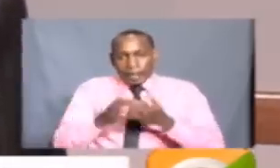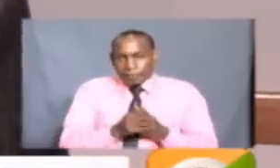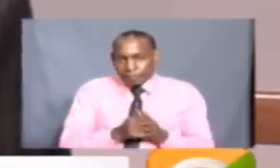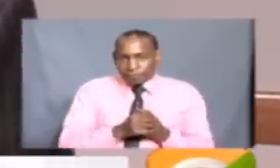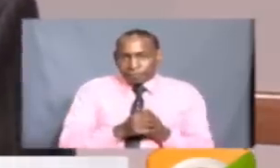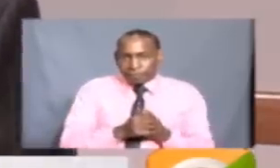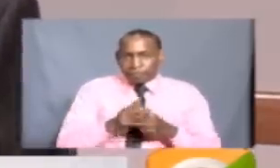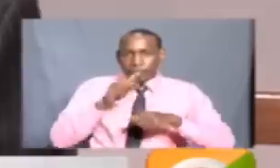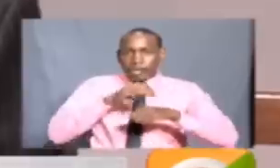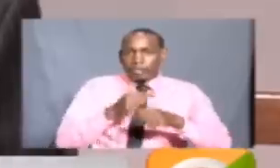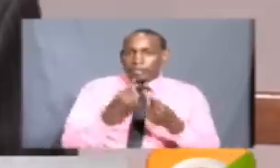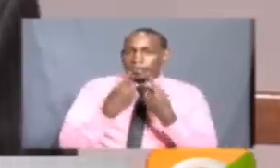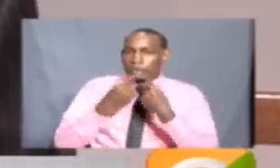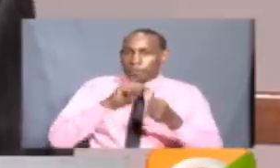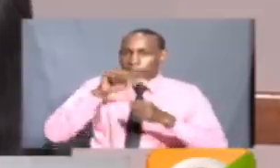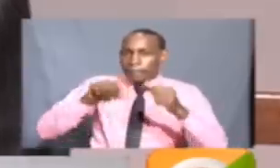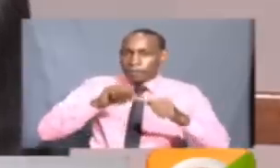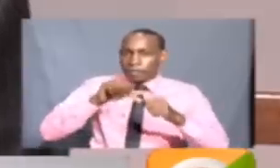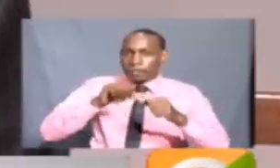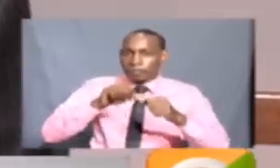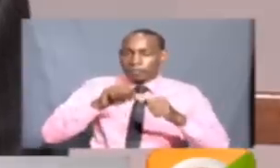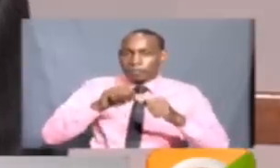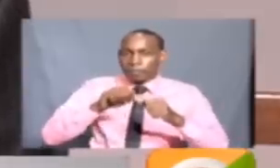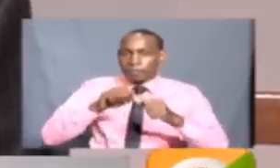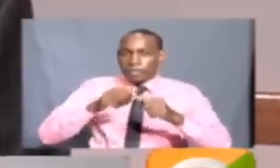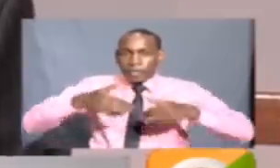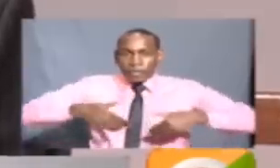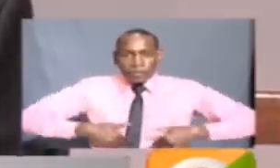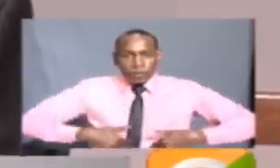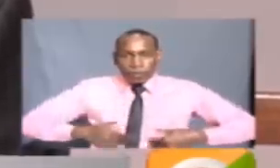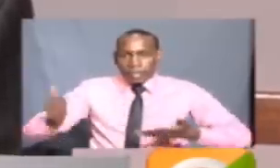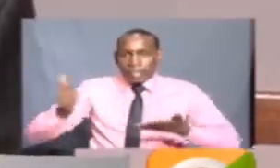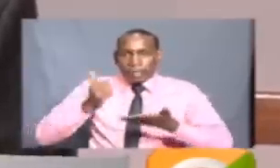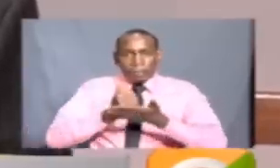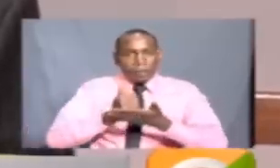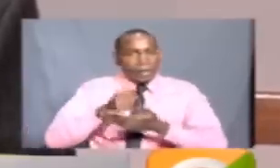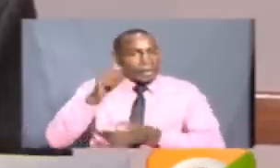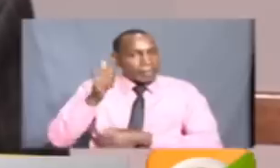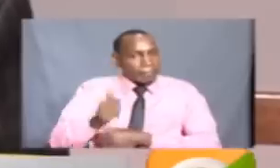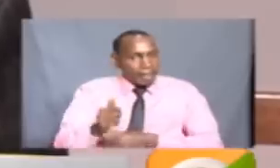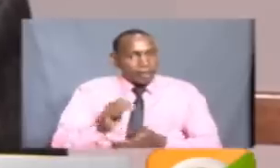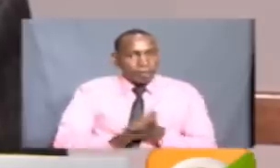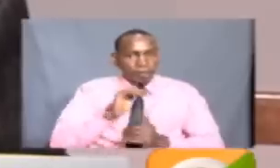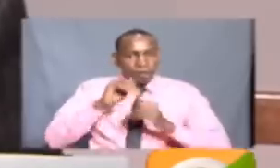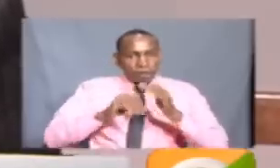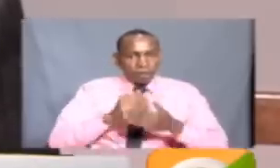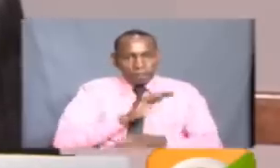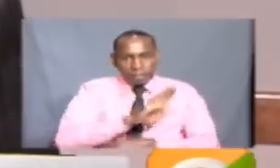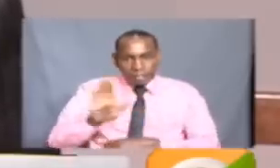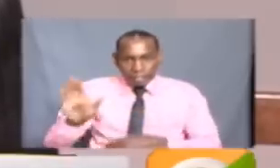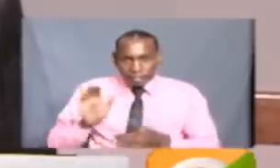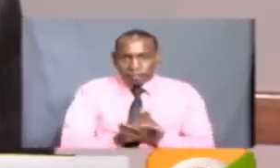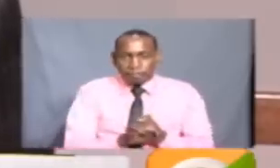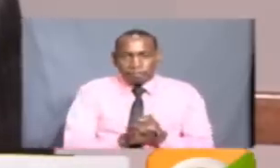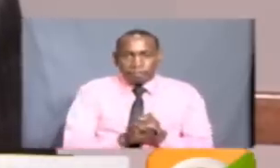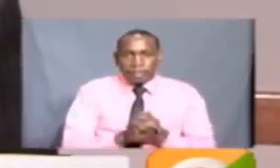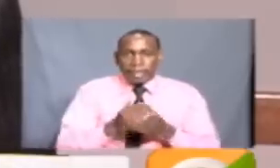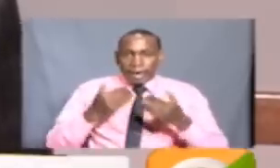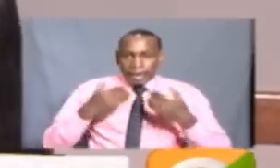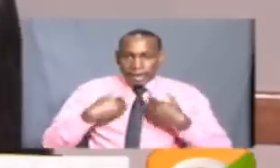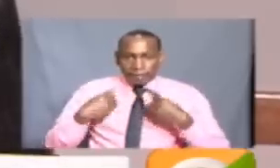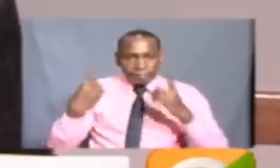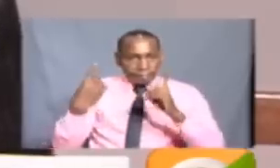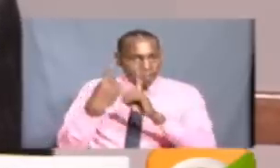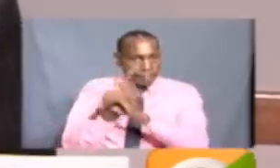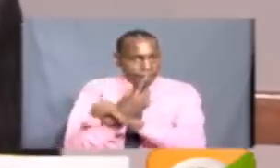we talk about the unemployed youth in the country, all these things constitute an alternative